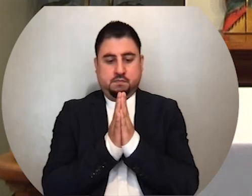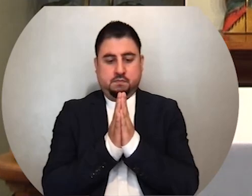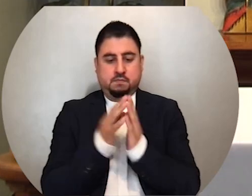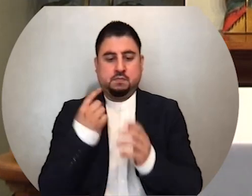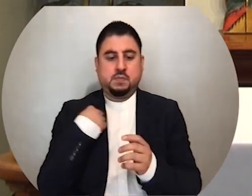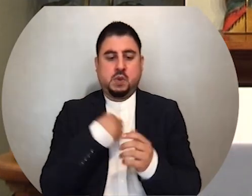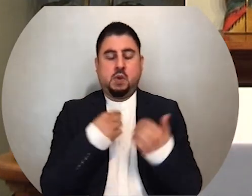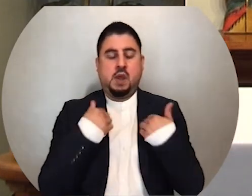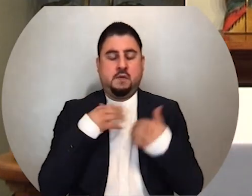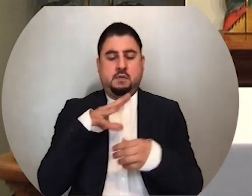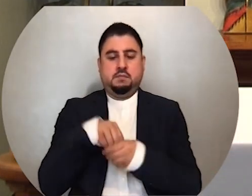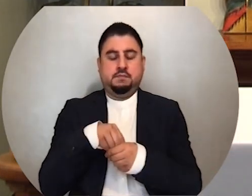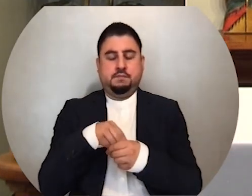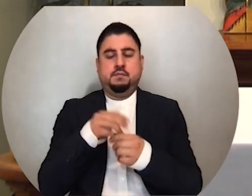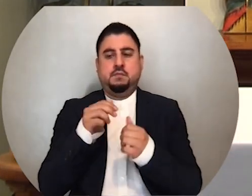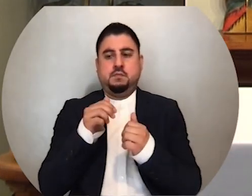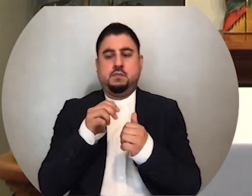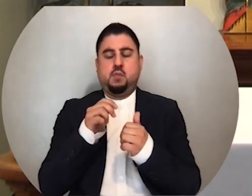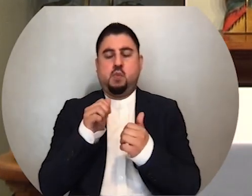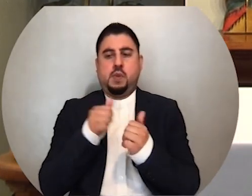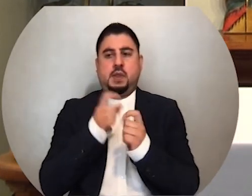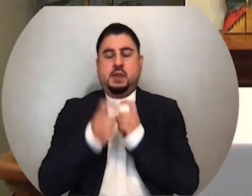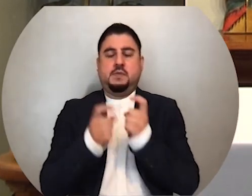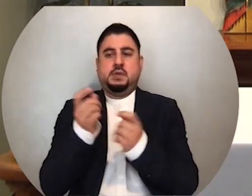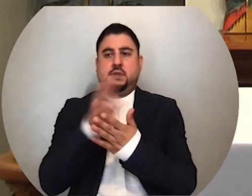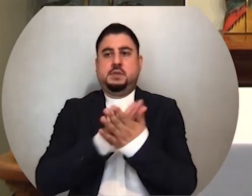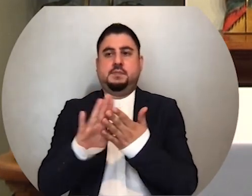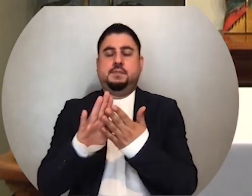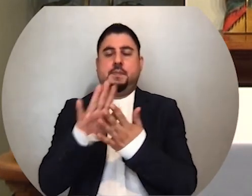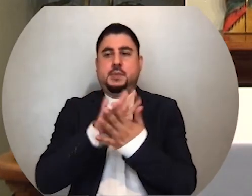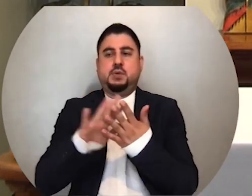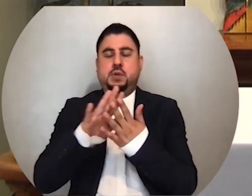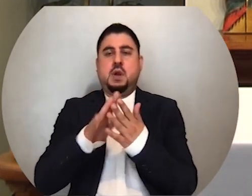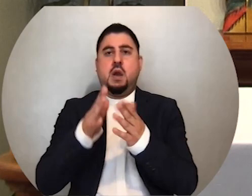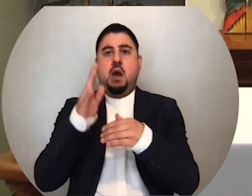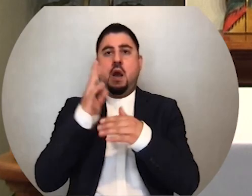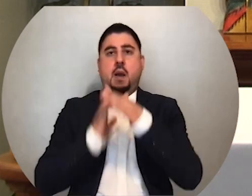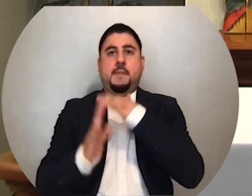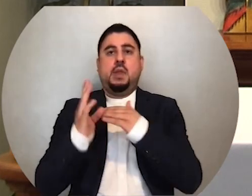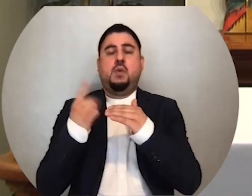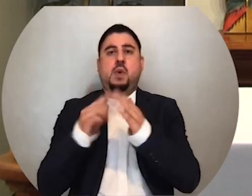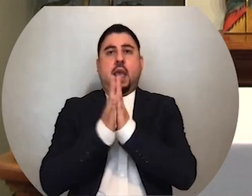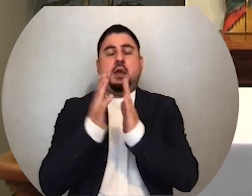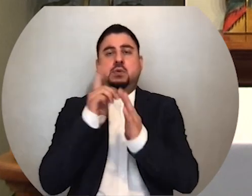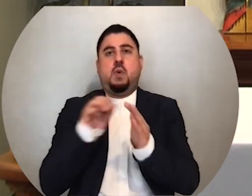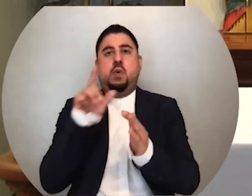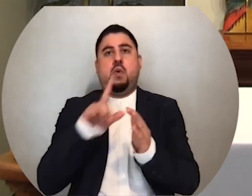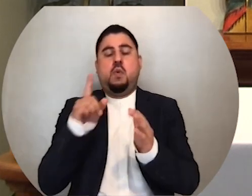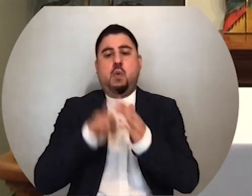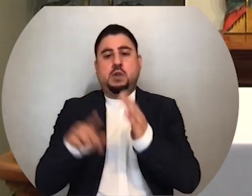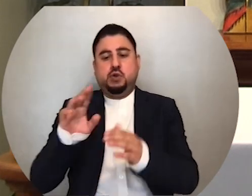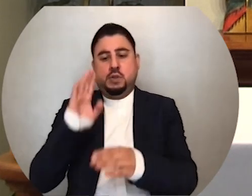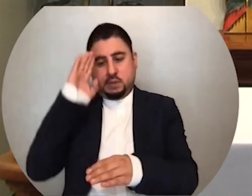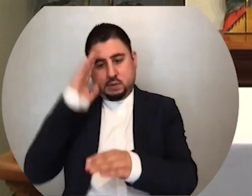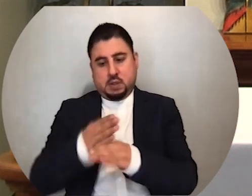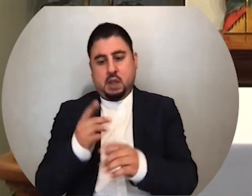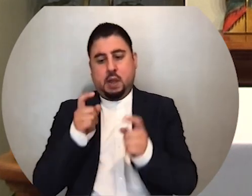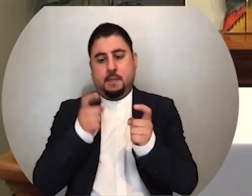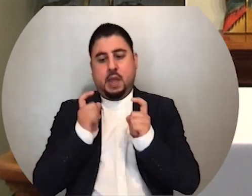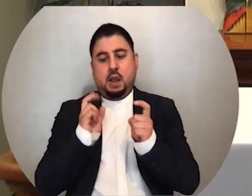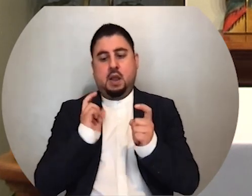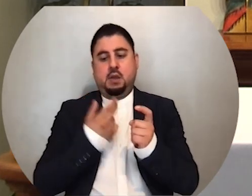We have partaken of the gifts of this sacred mystery, humbly imploring, O Lord, that what your Son commanded us to do in memory of